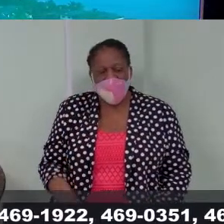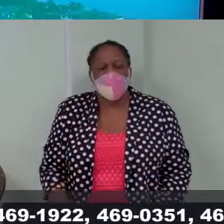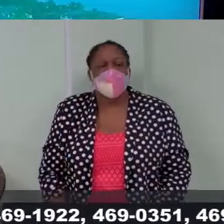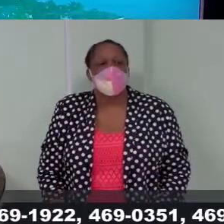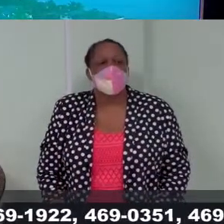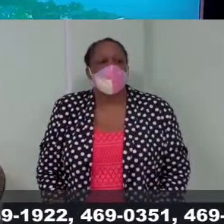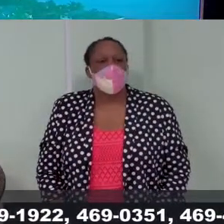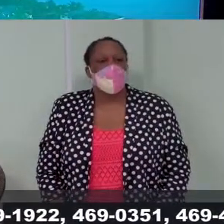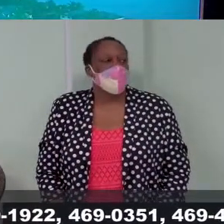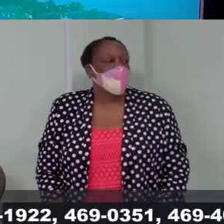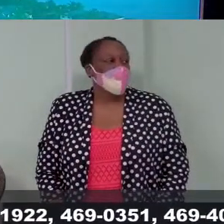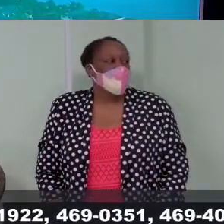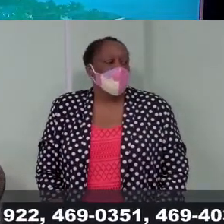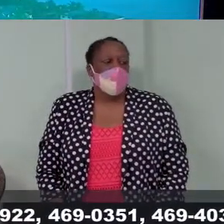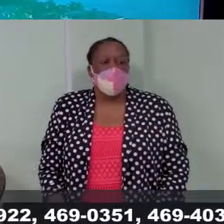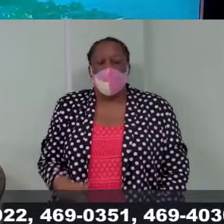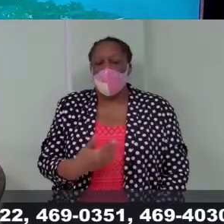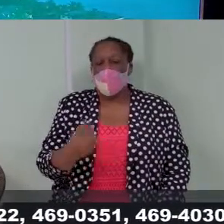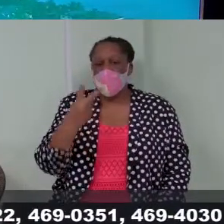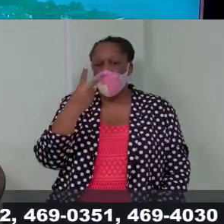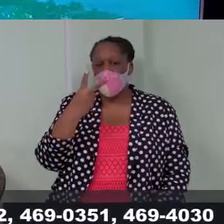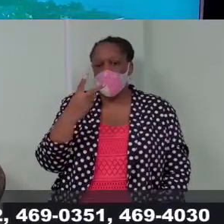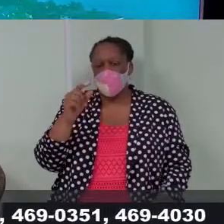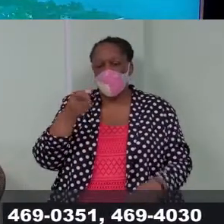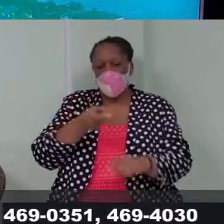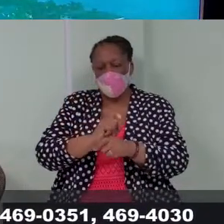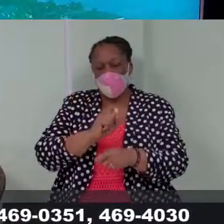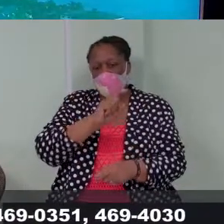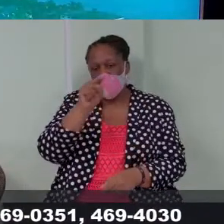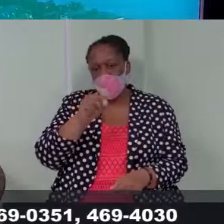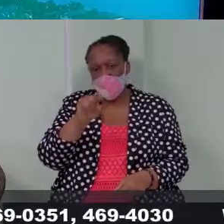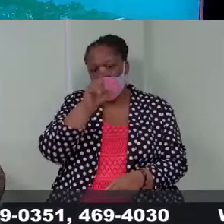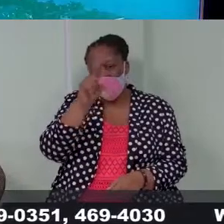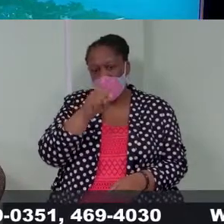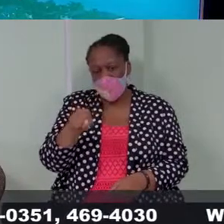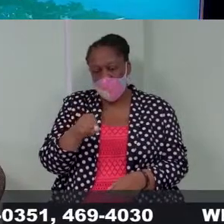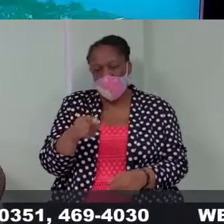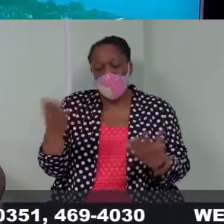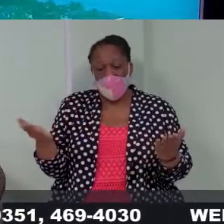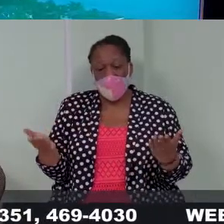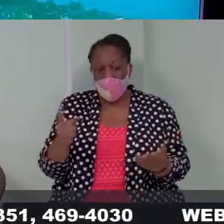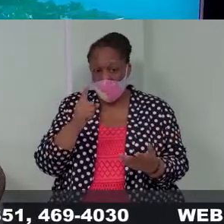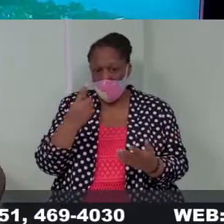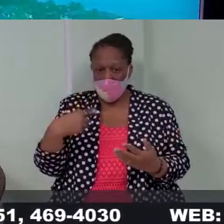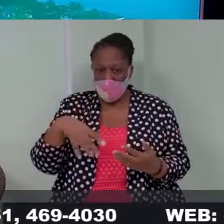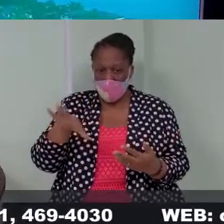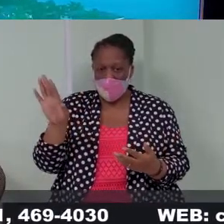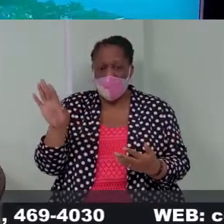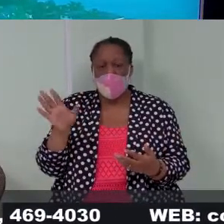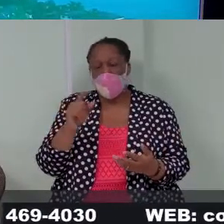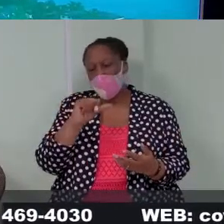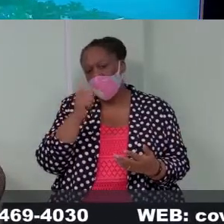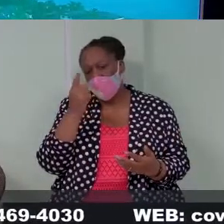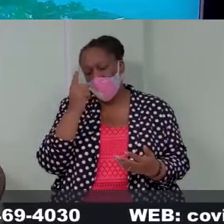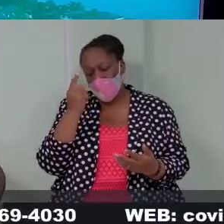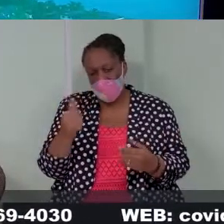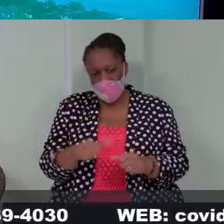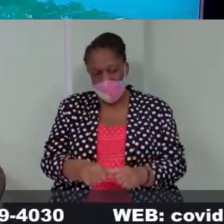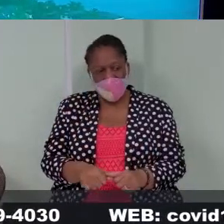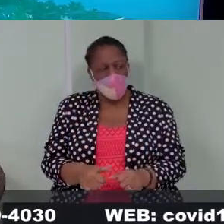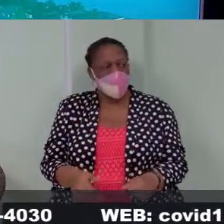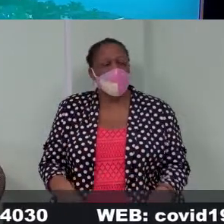here, and earlier on we had Mr. A.J. Evans, who was also here,